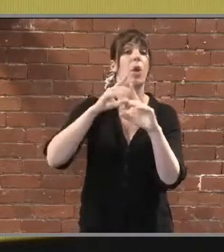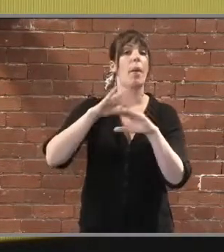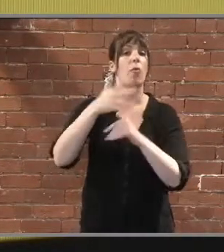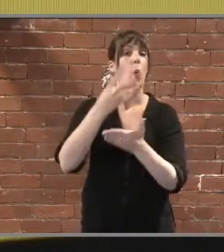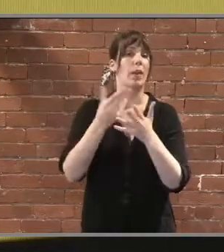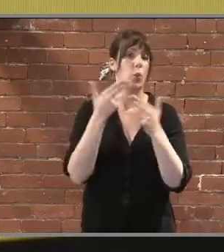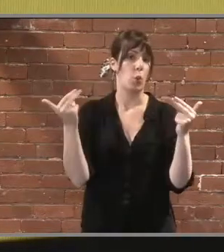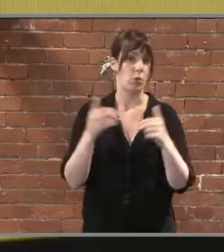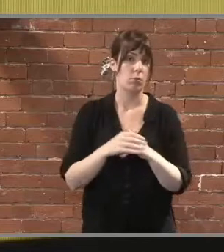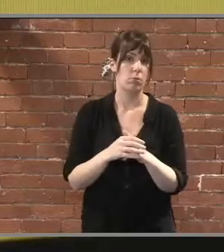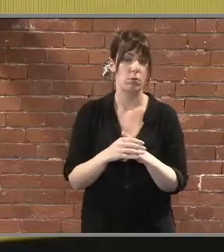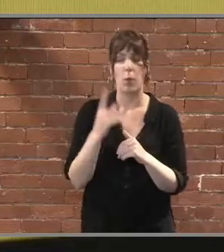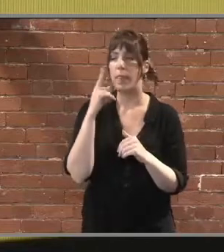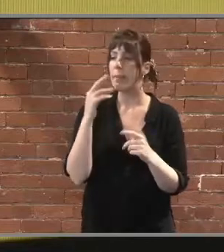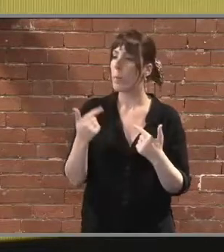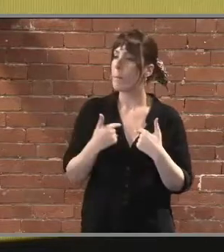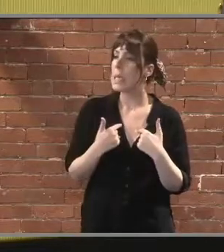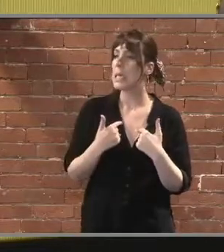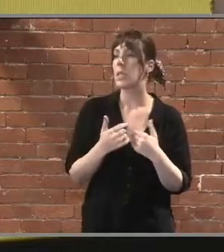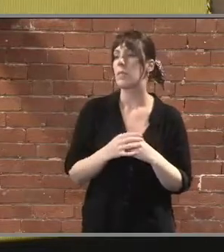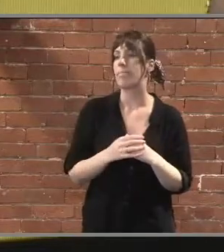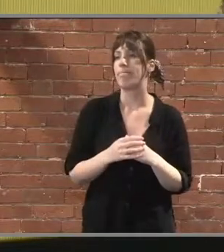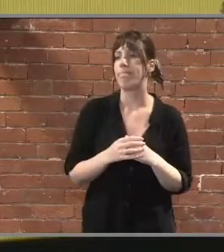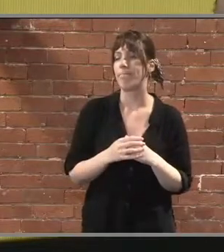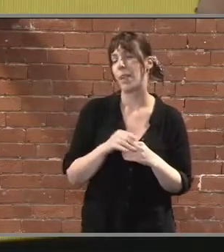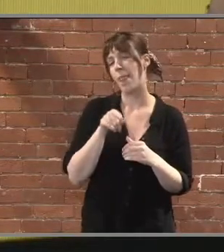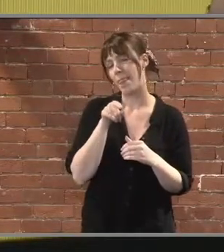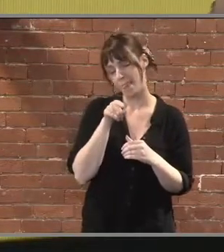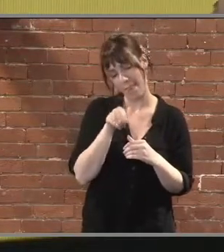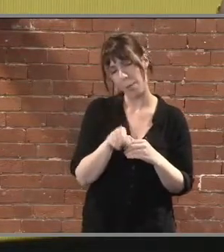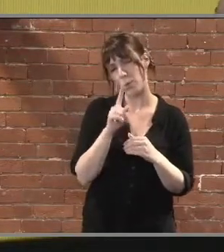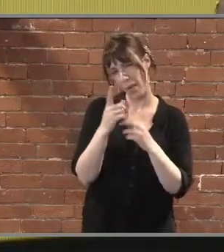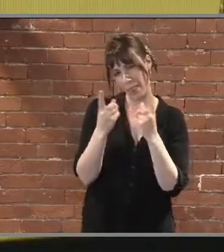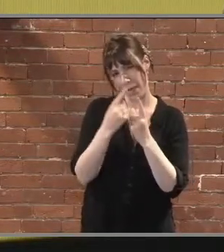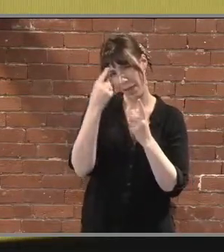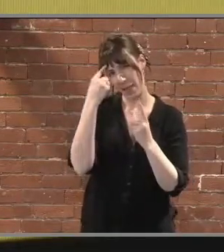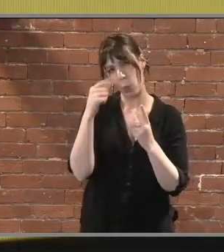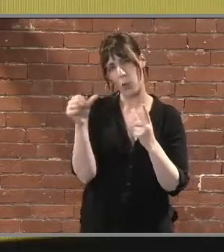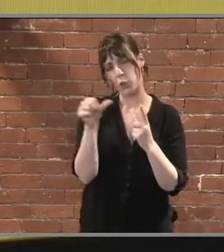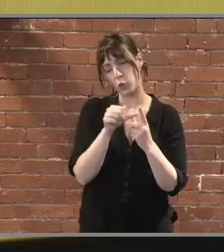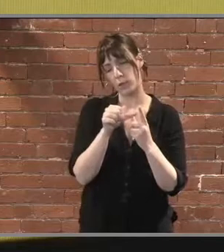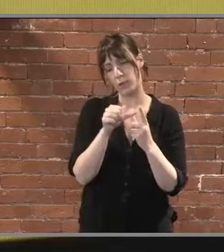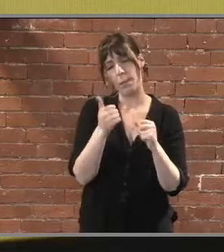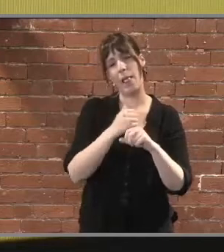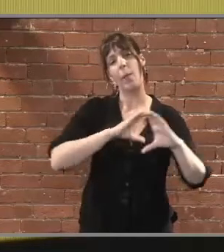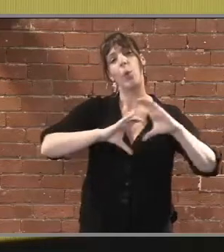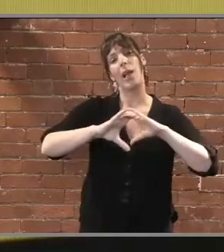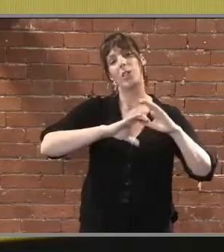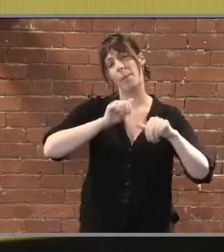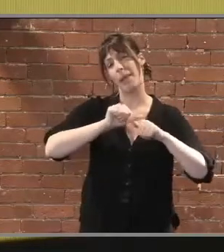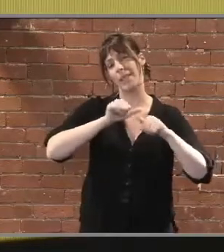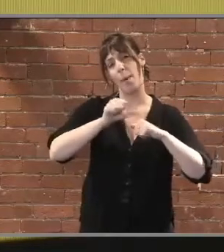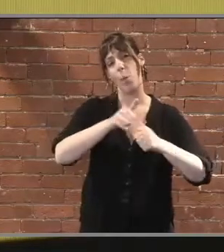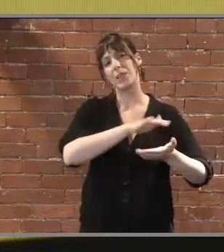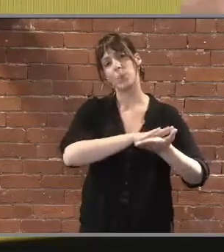for me, I think that was the thing that could have been fine-tuned a little to make the process a little bit